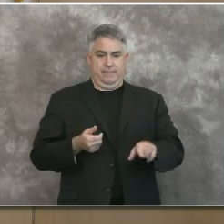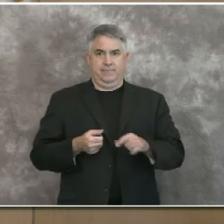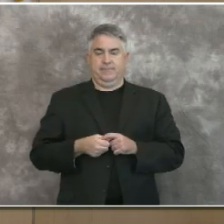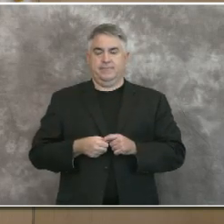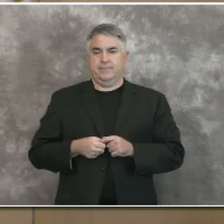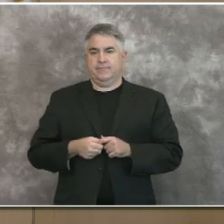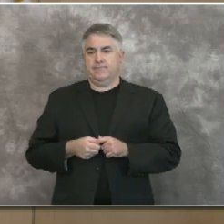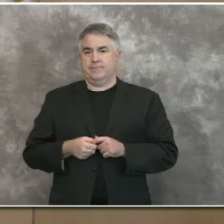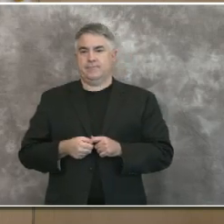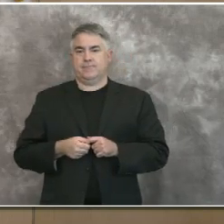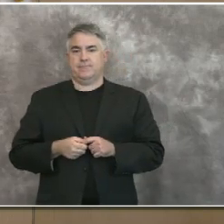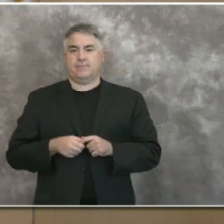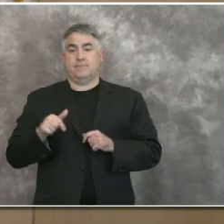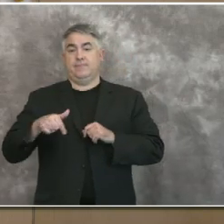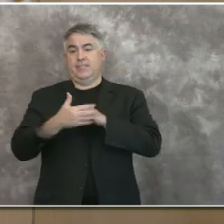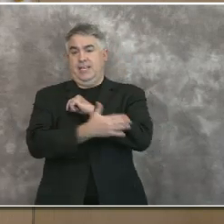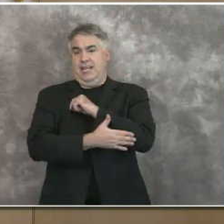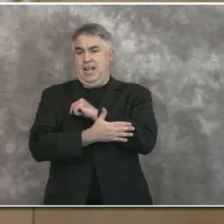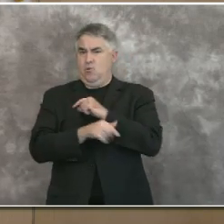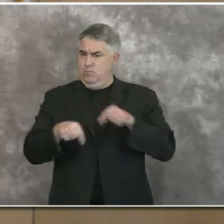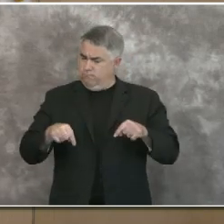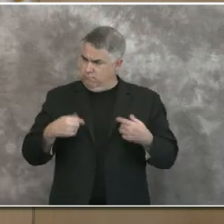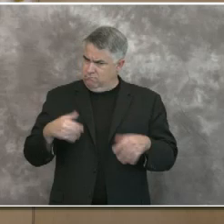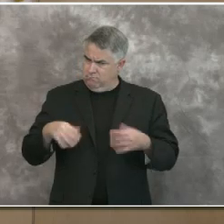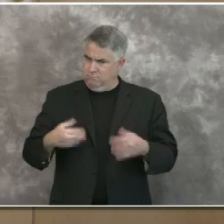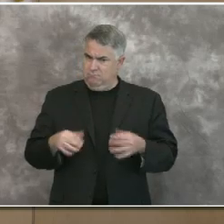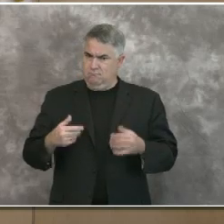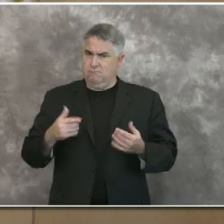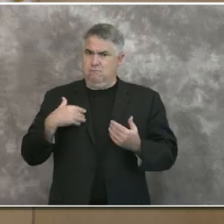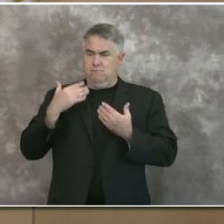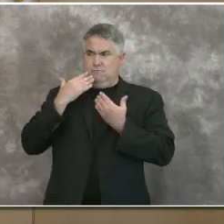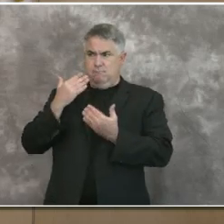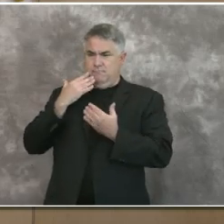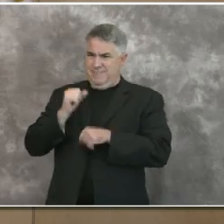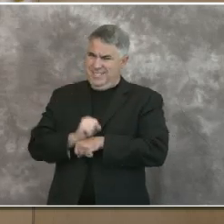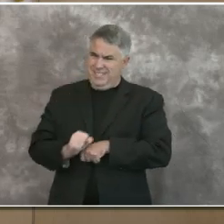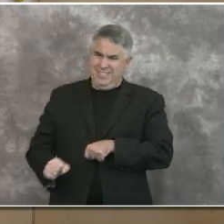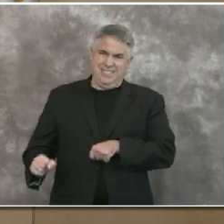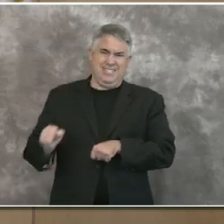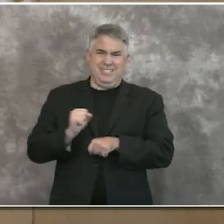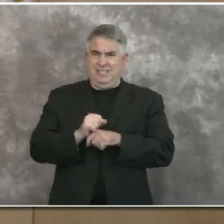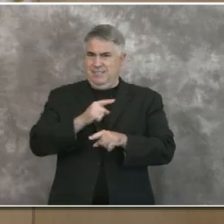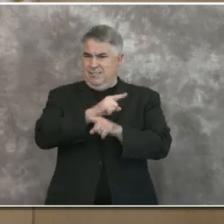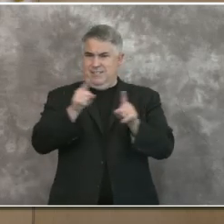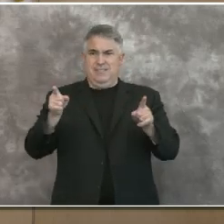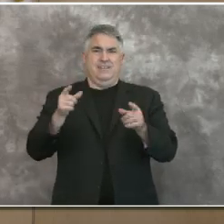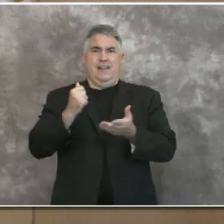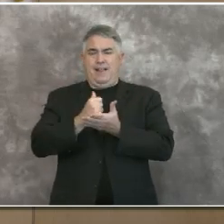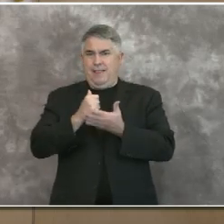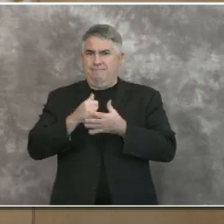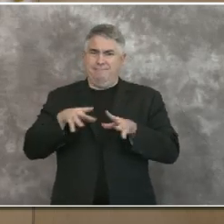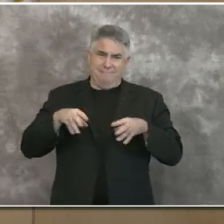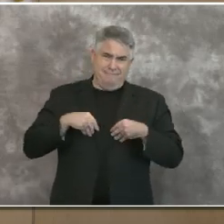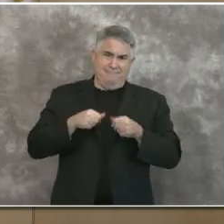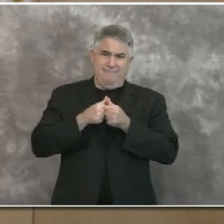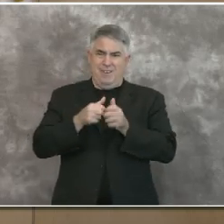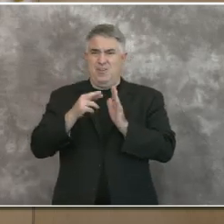is enormously grateful for the public's effort to date. And had we not